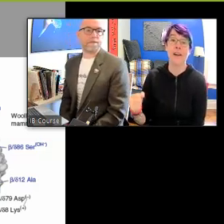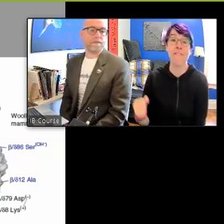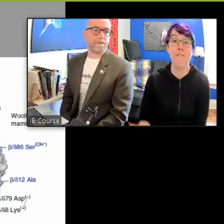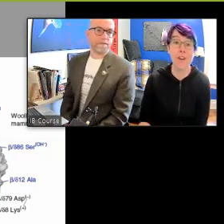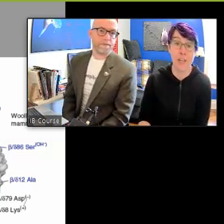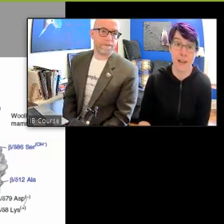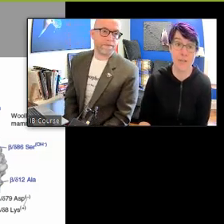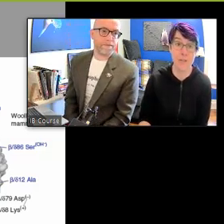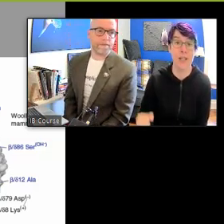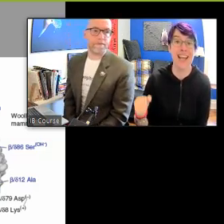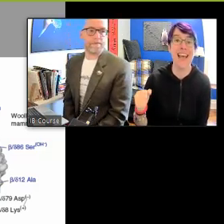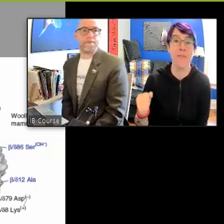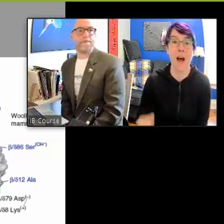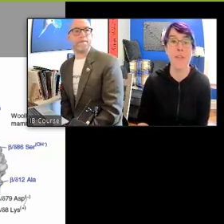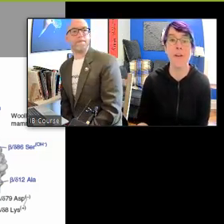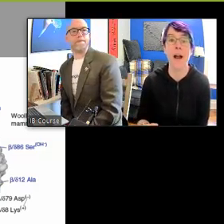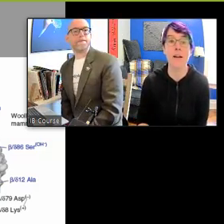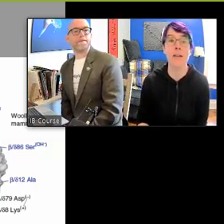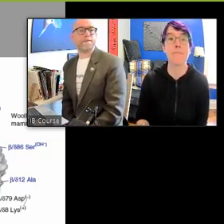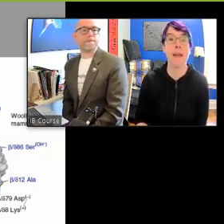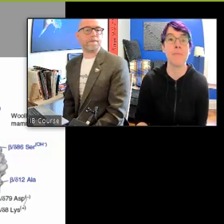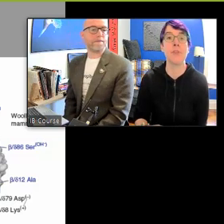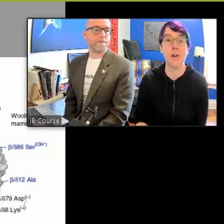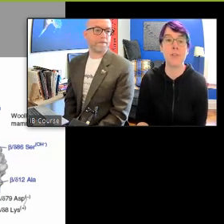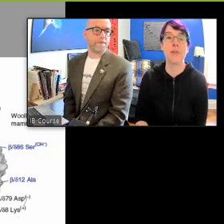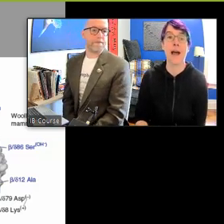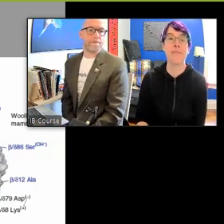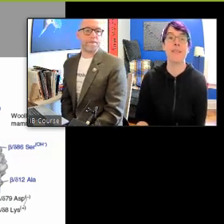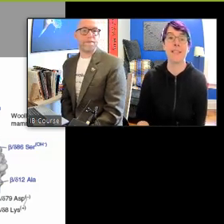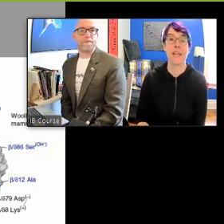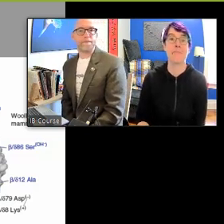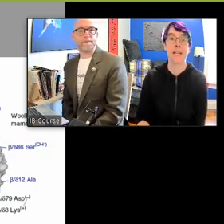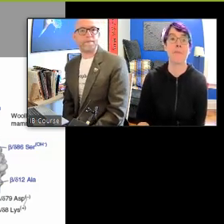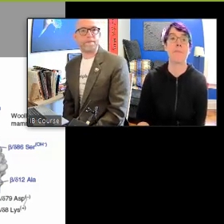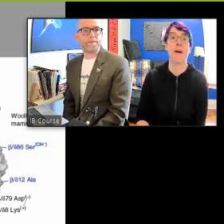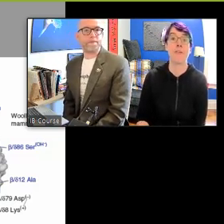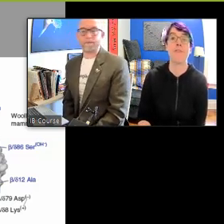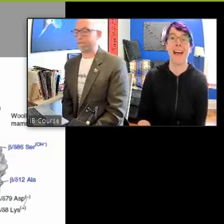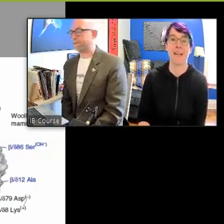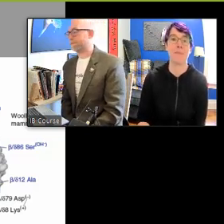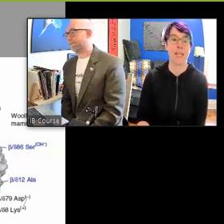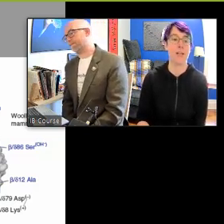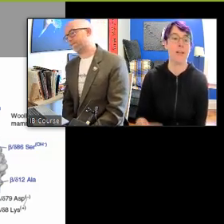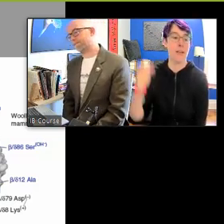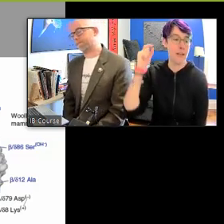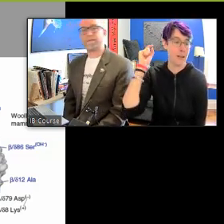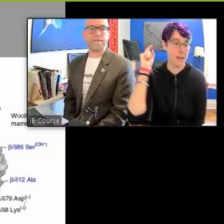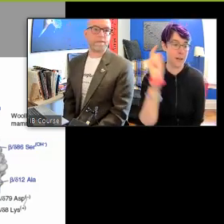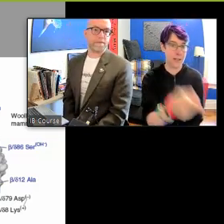or convergent evolution if other Arctic mammals also have the same type of